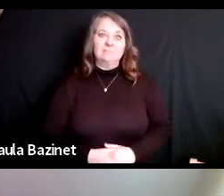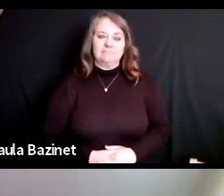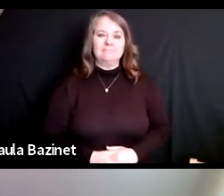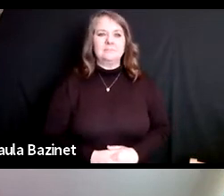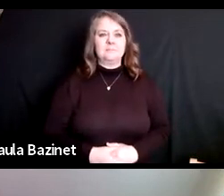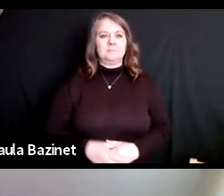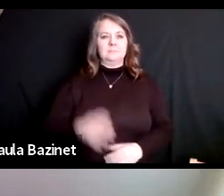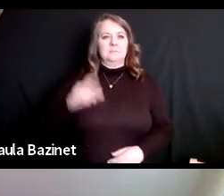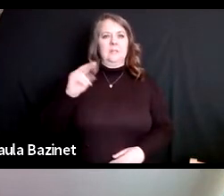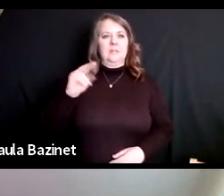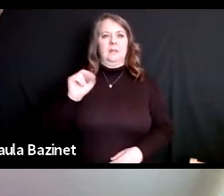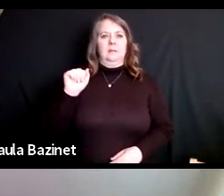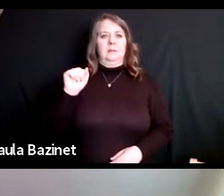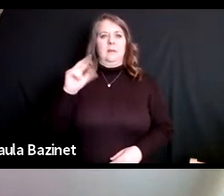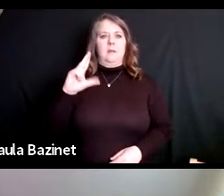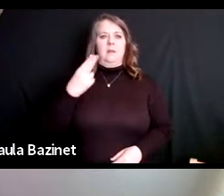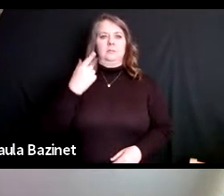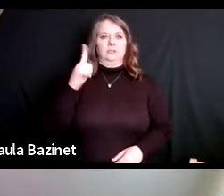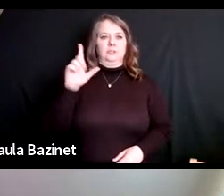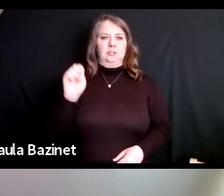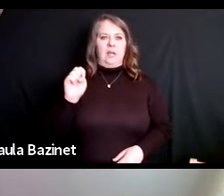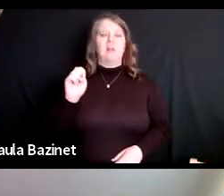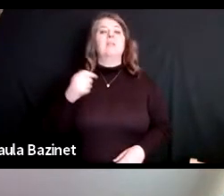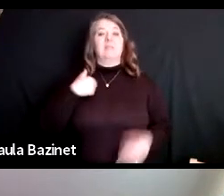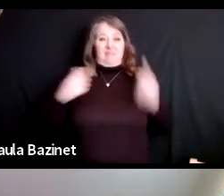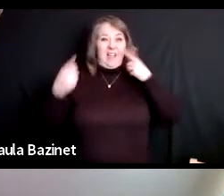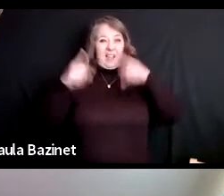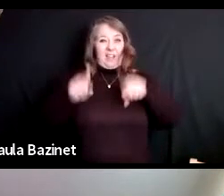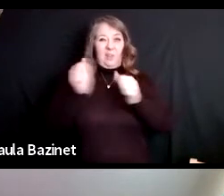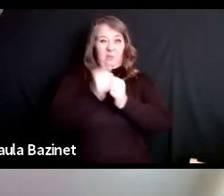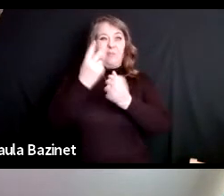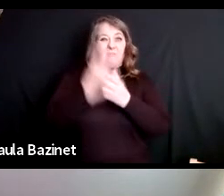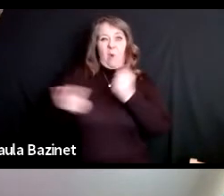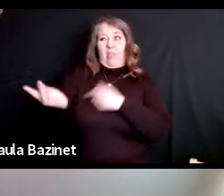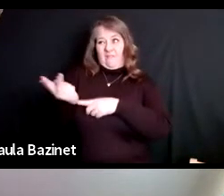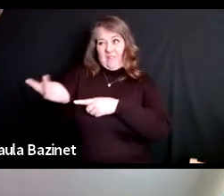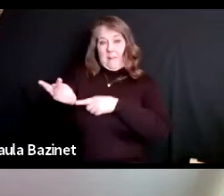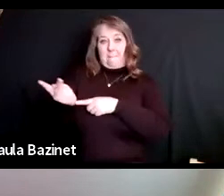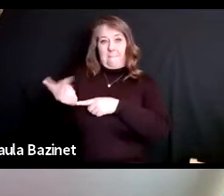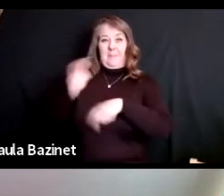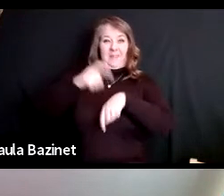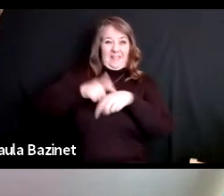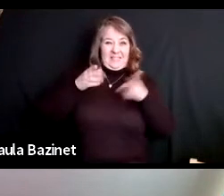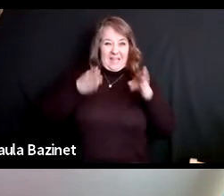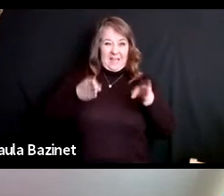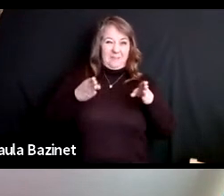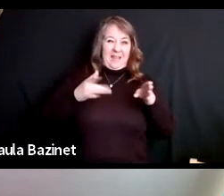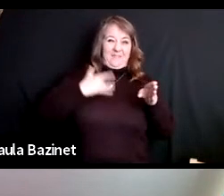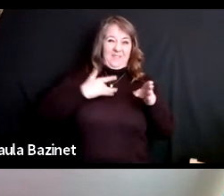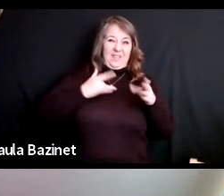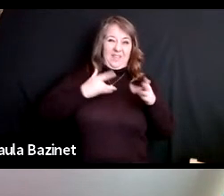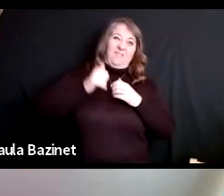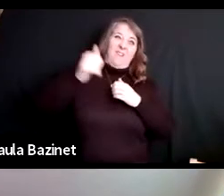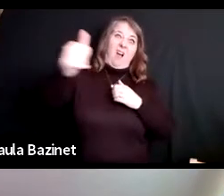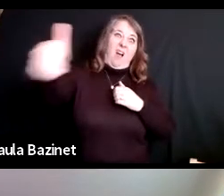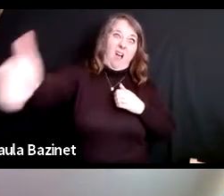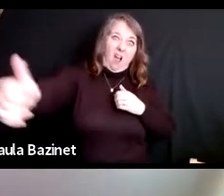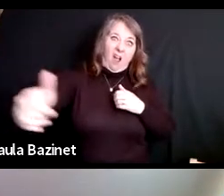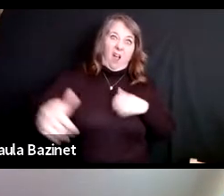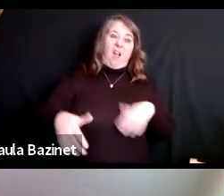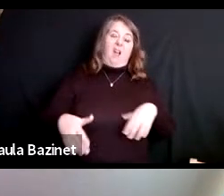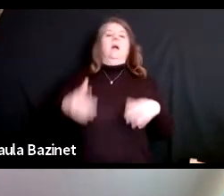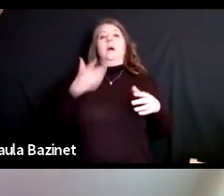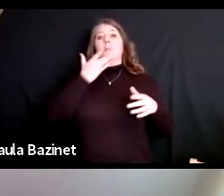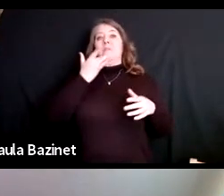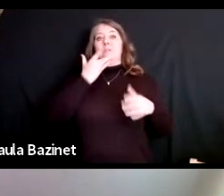I agree with both of them. I think that the timeline's a little far. Like, I would prefer if we could get back